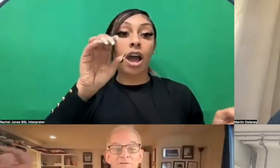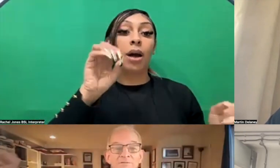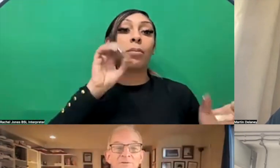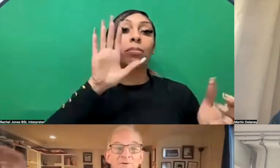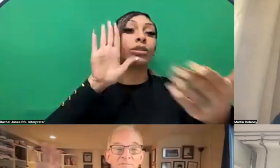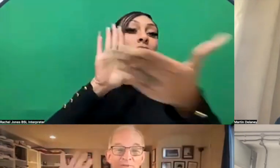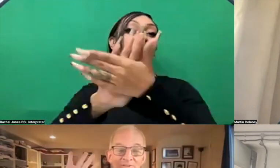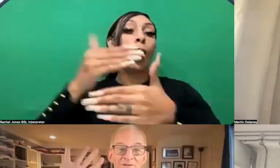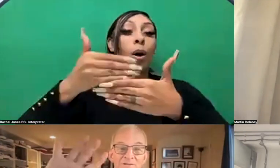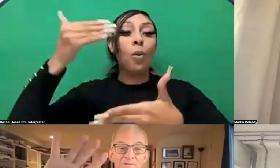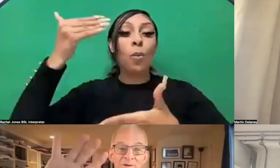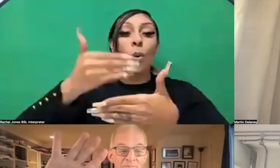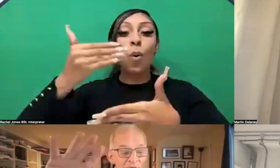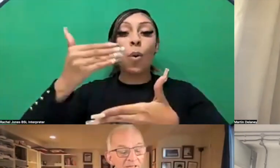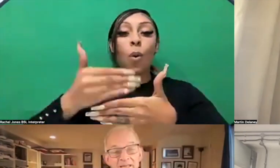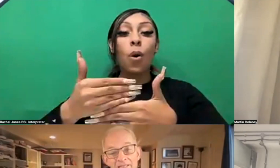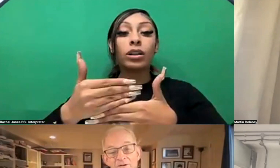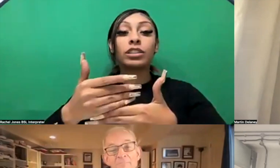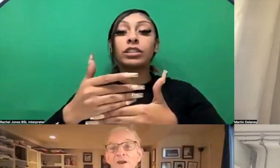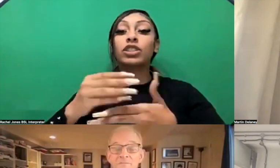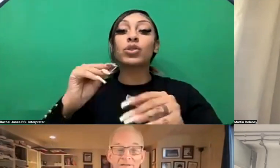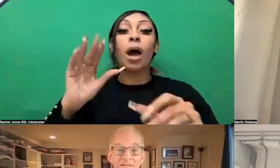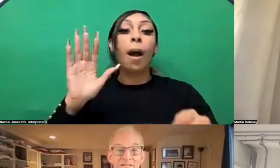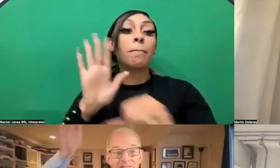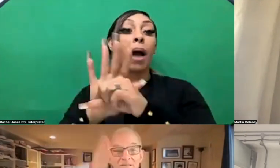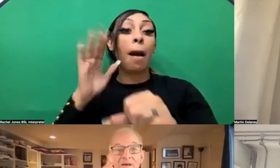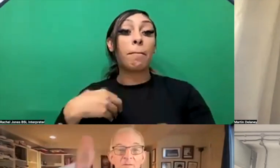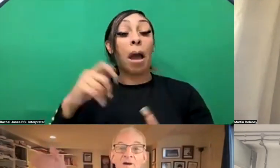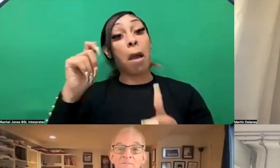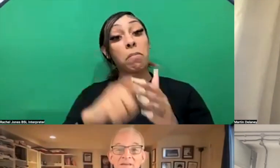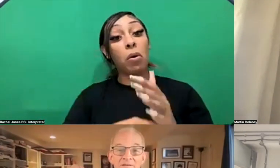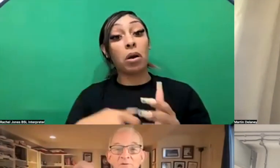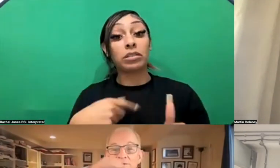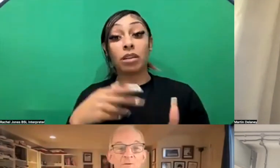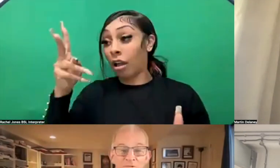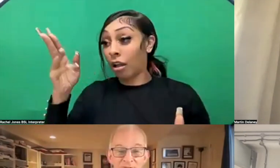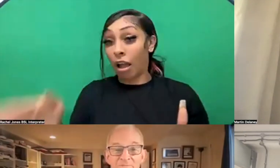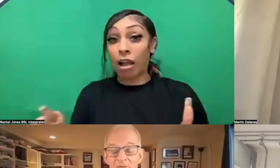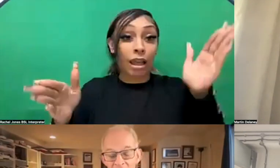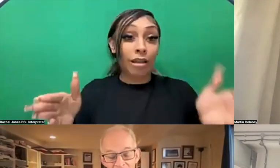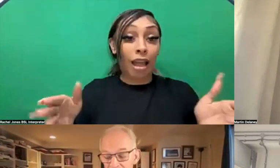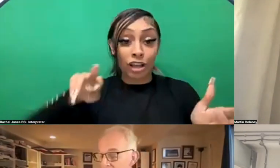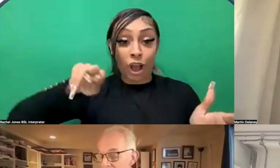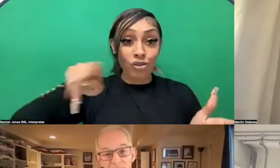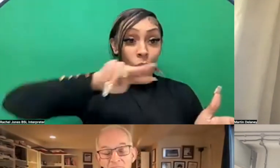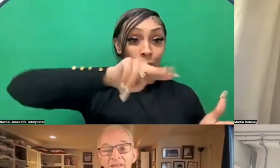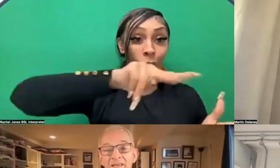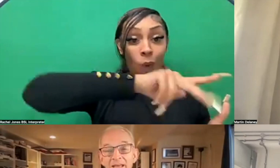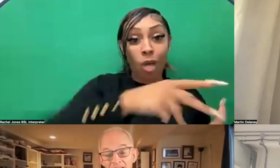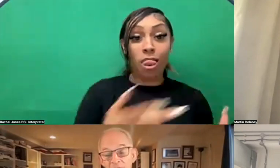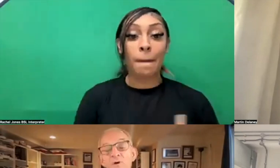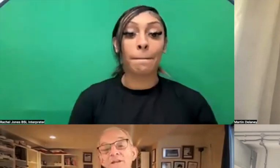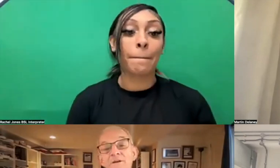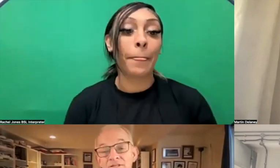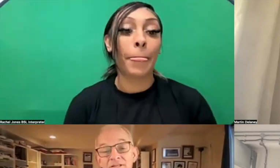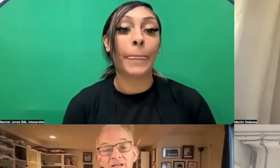walls of older homes so the chairs don't bump. And so I bought a bunch of these and just cut them up and drilled holes in them. And